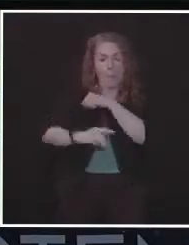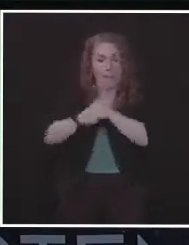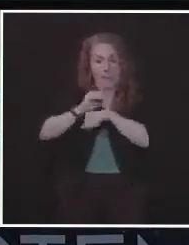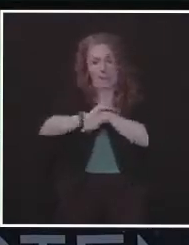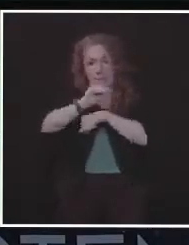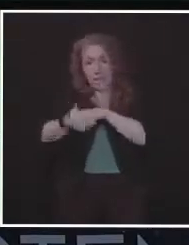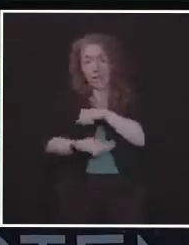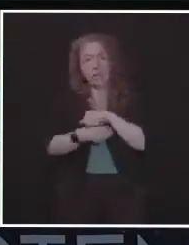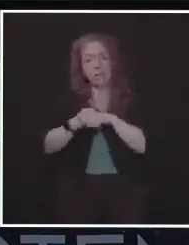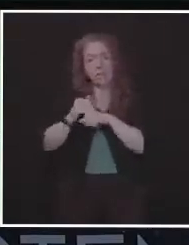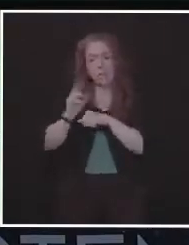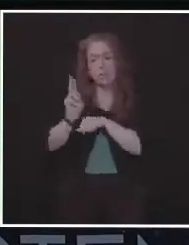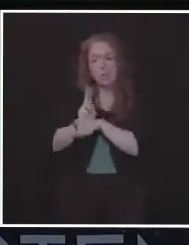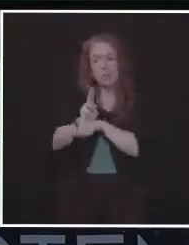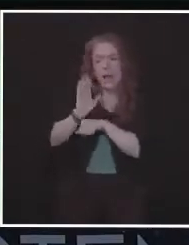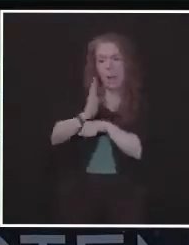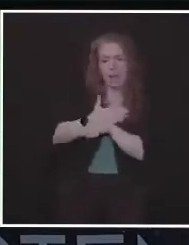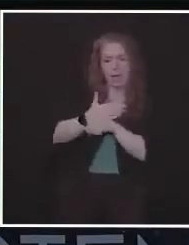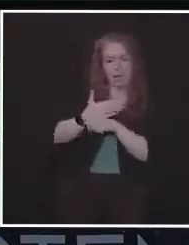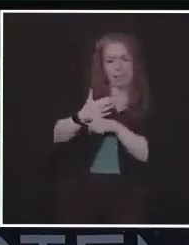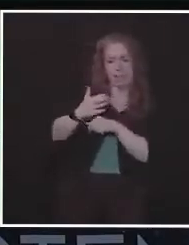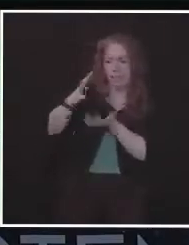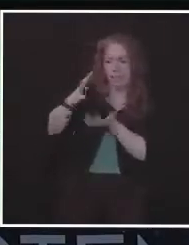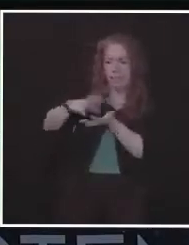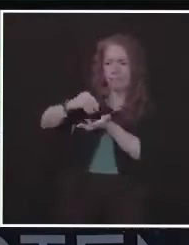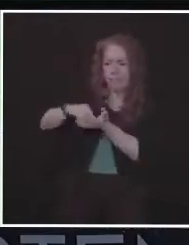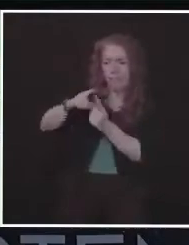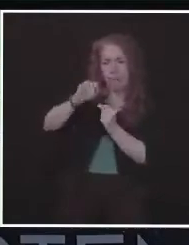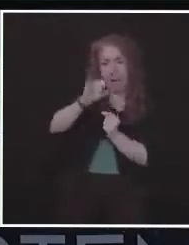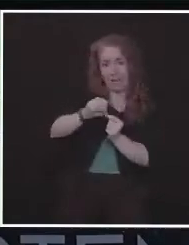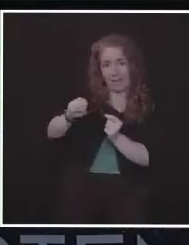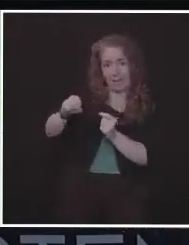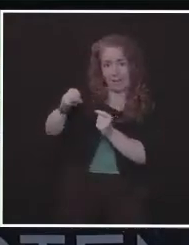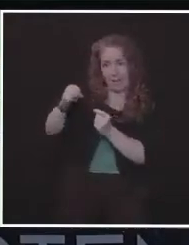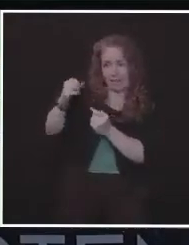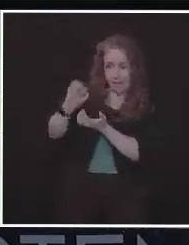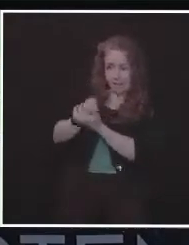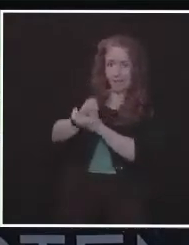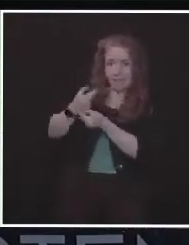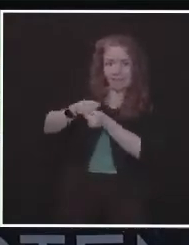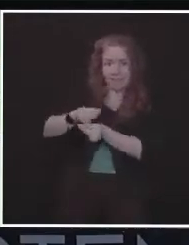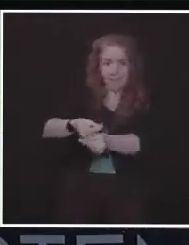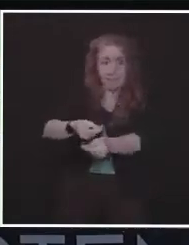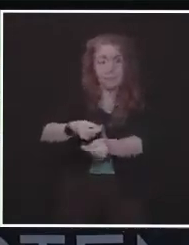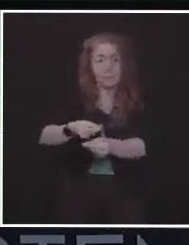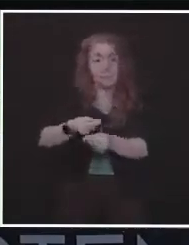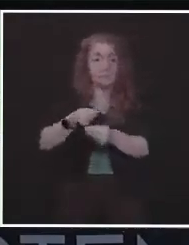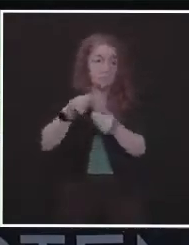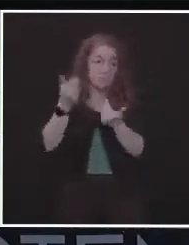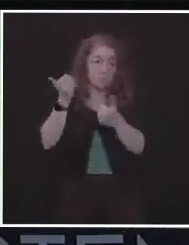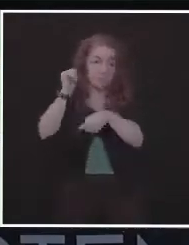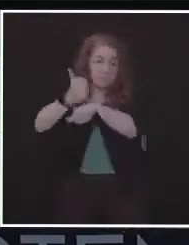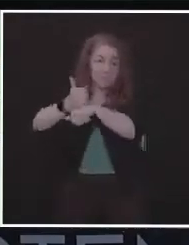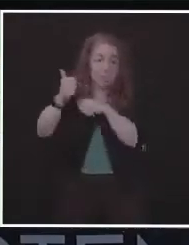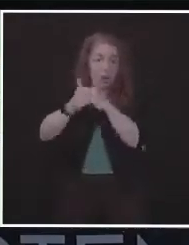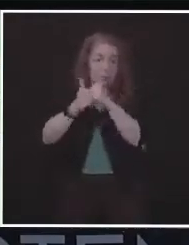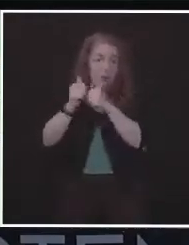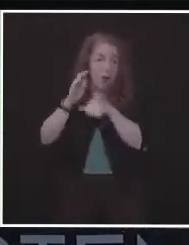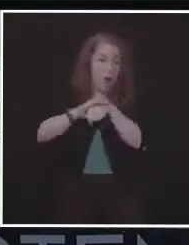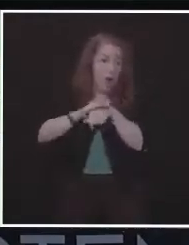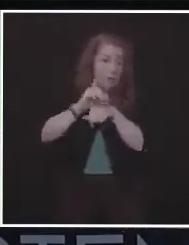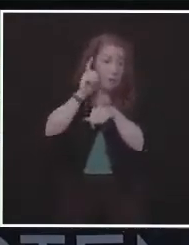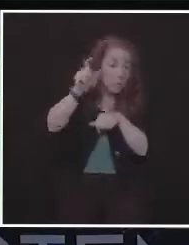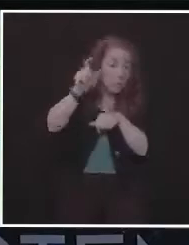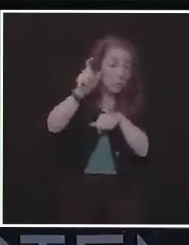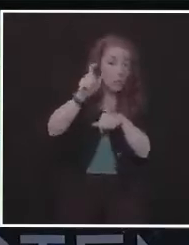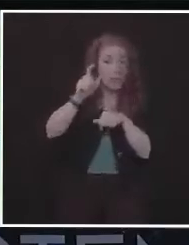ISS. A sustainable infrastructure around and on the moon, where astronauts will carry out groundbreaking science